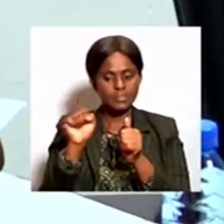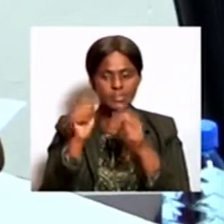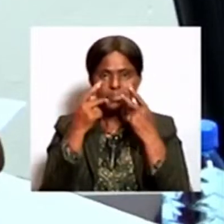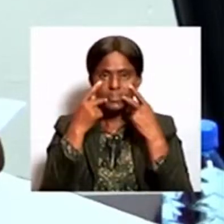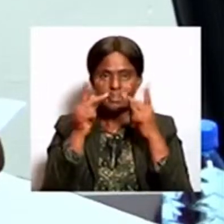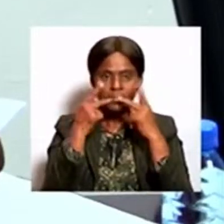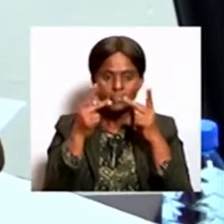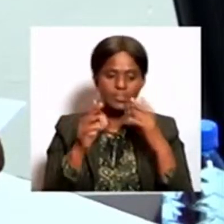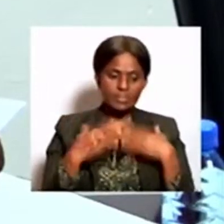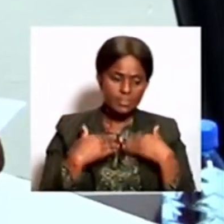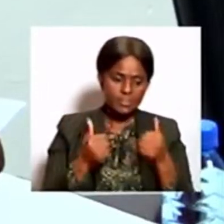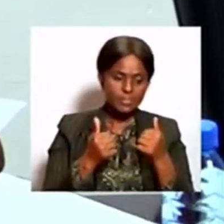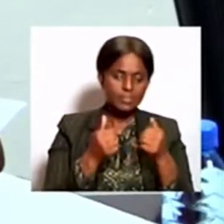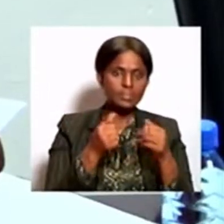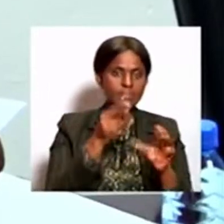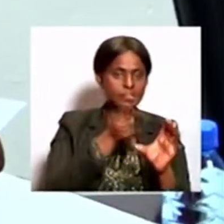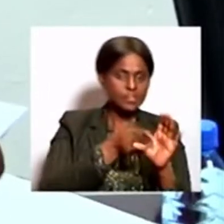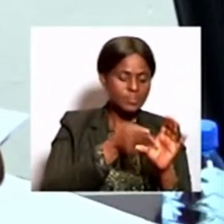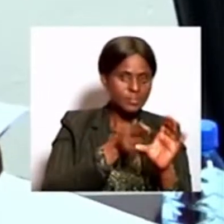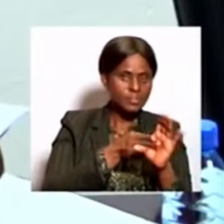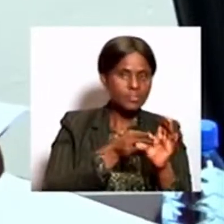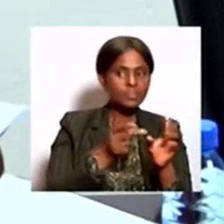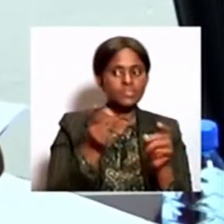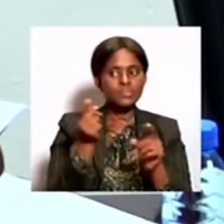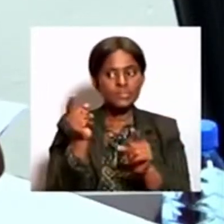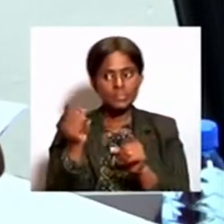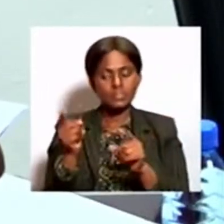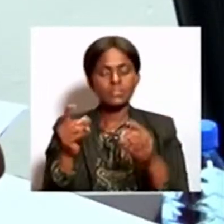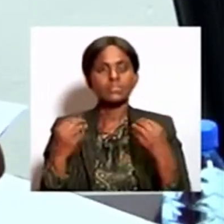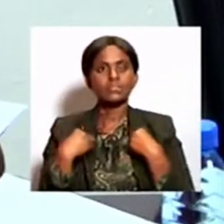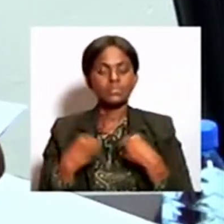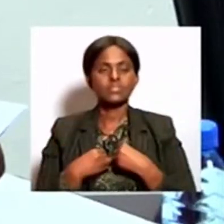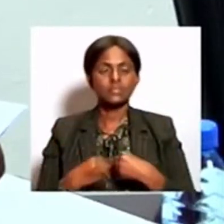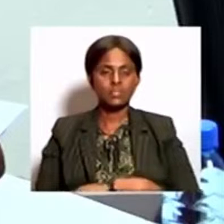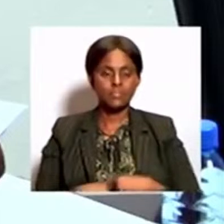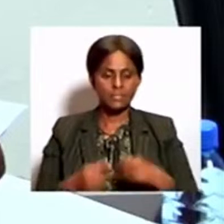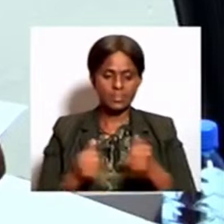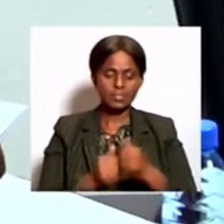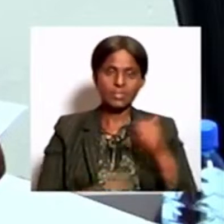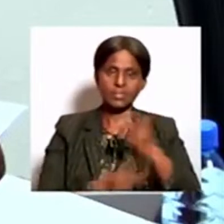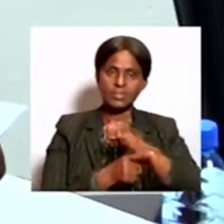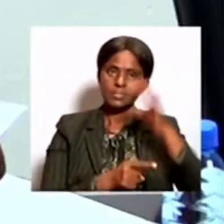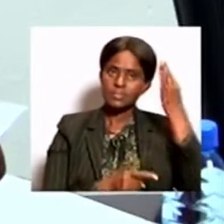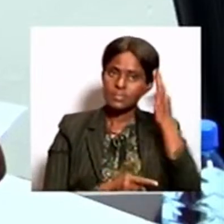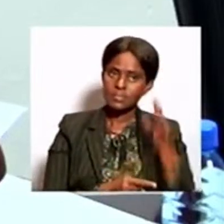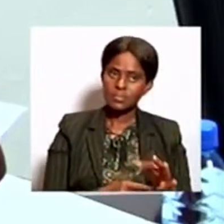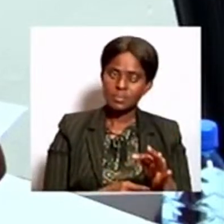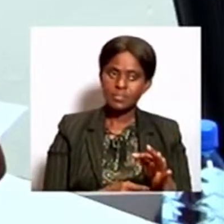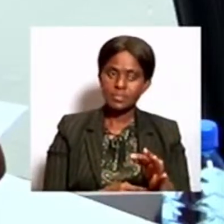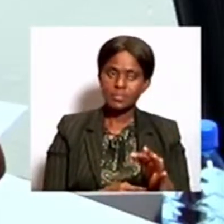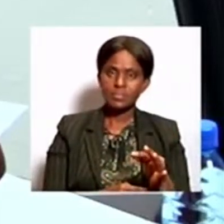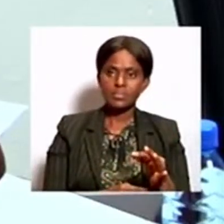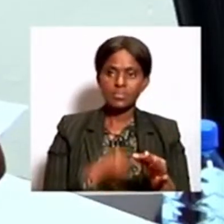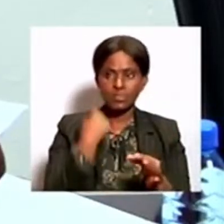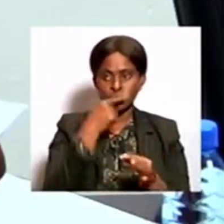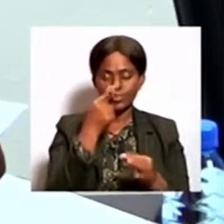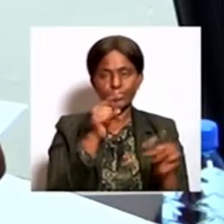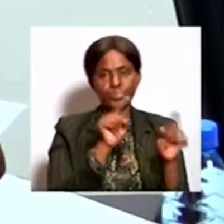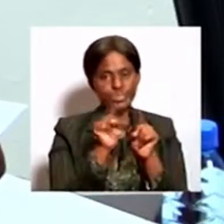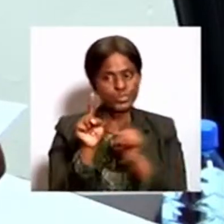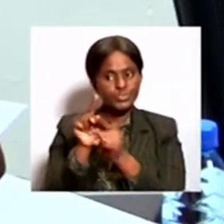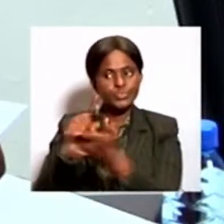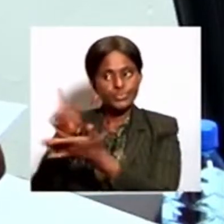fuel accounts, by the mayor and the town clerk, who were also